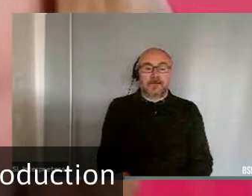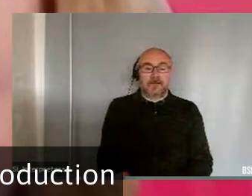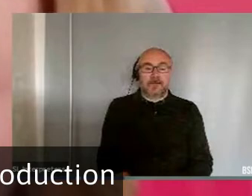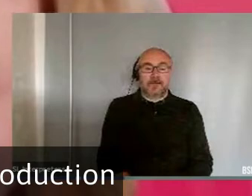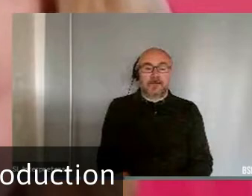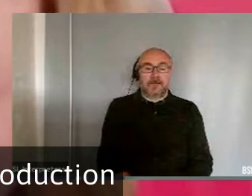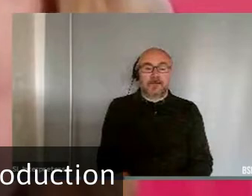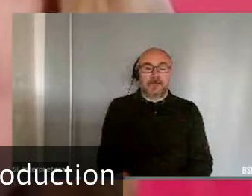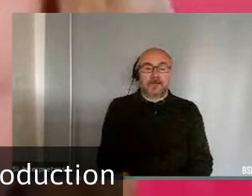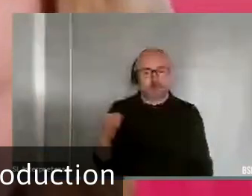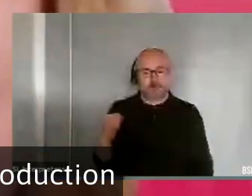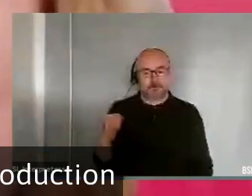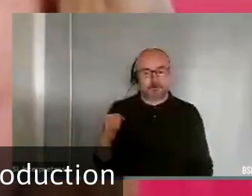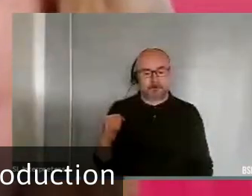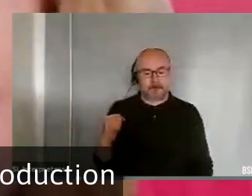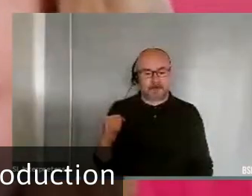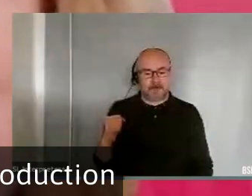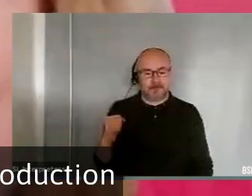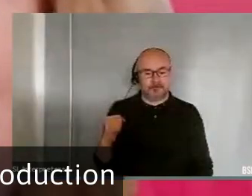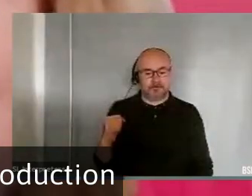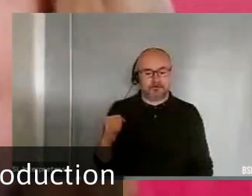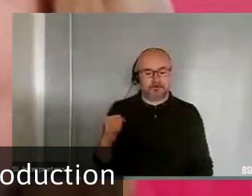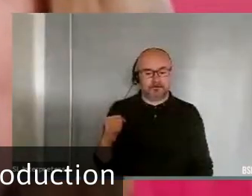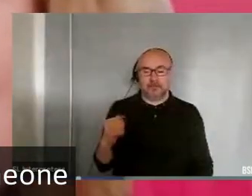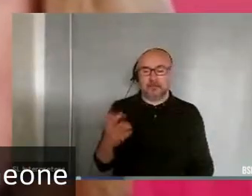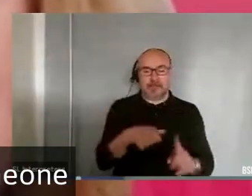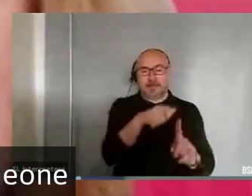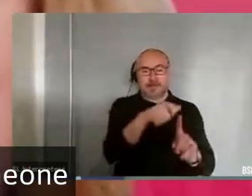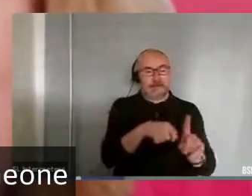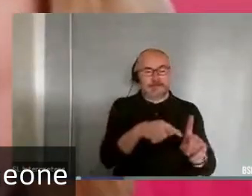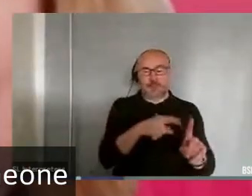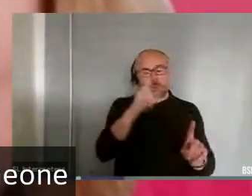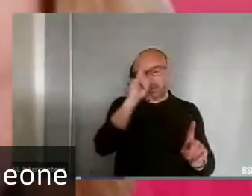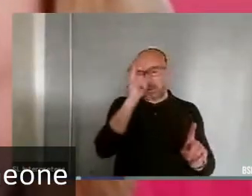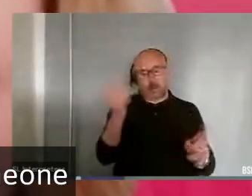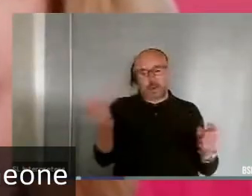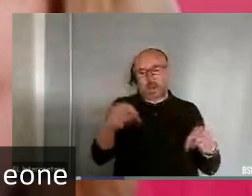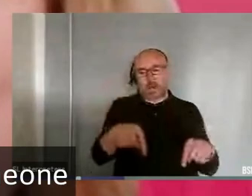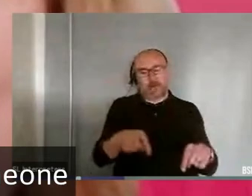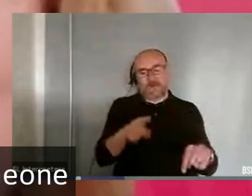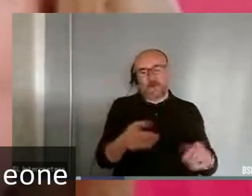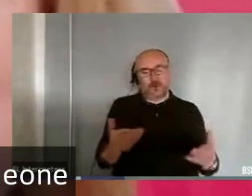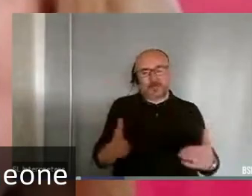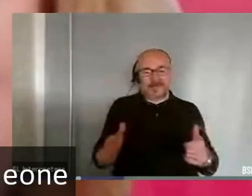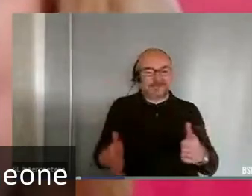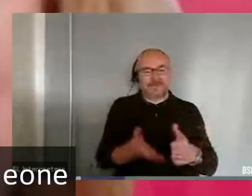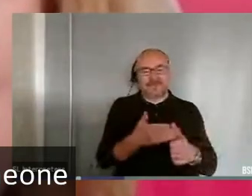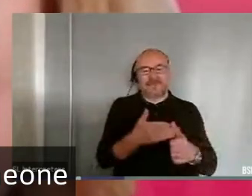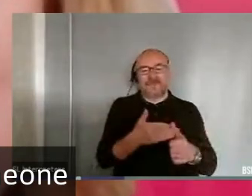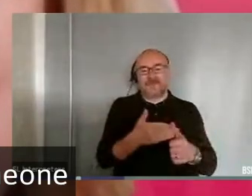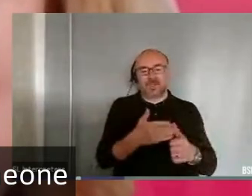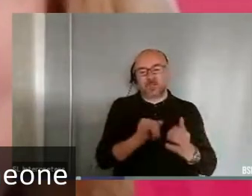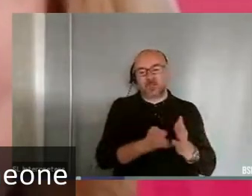of introduction to the inaugural Joan Whitelaw lecture. So can we play that clip from someone who needs very